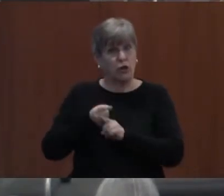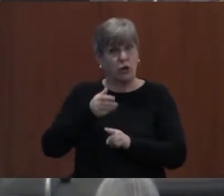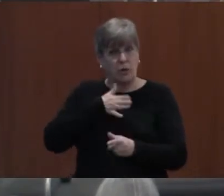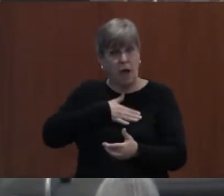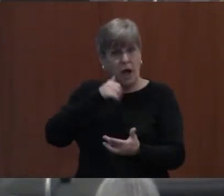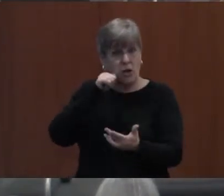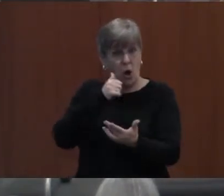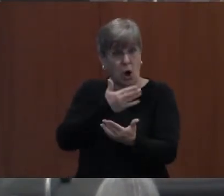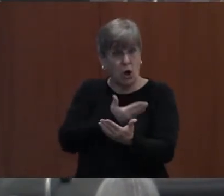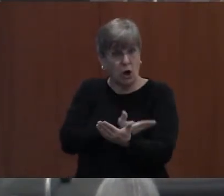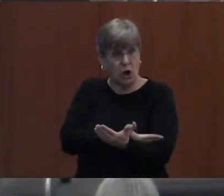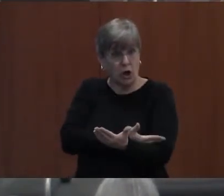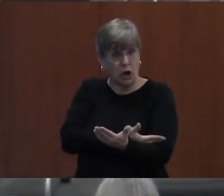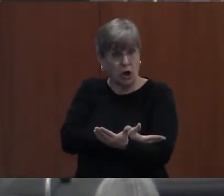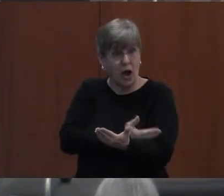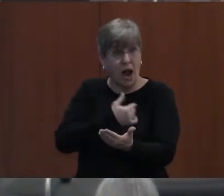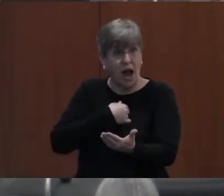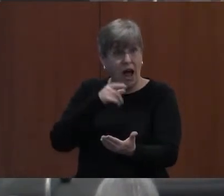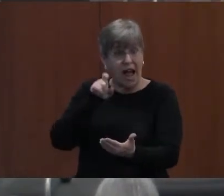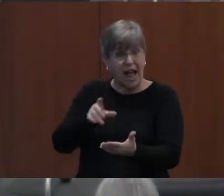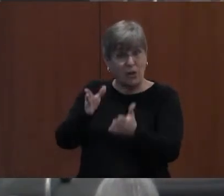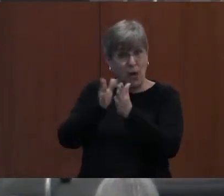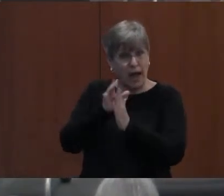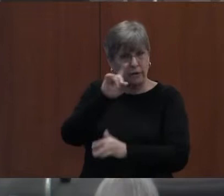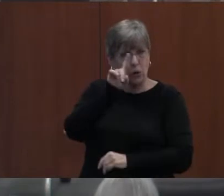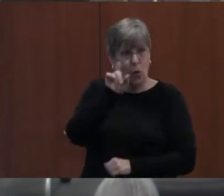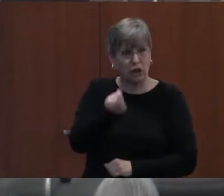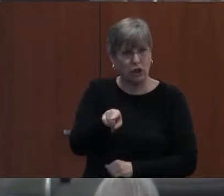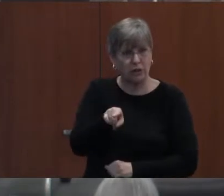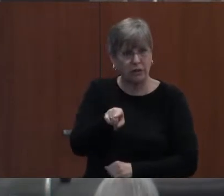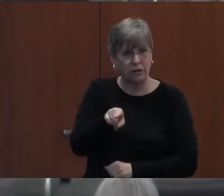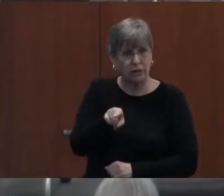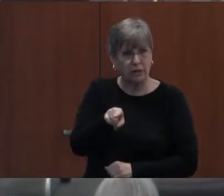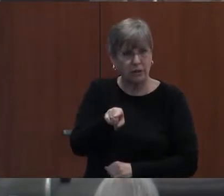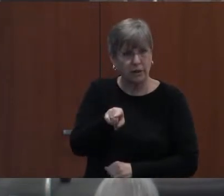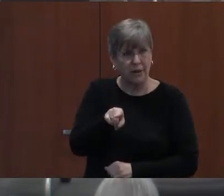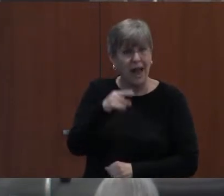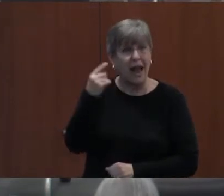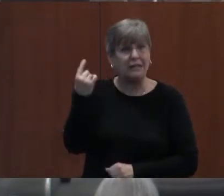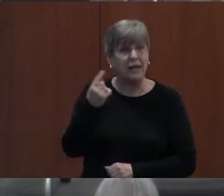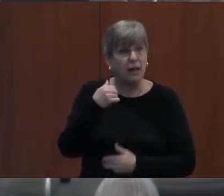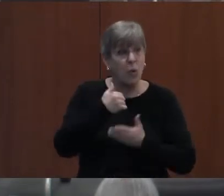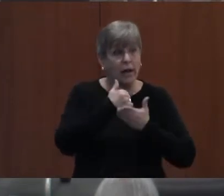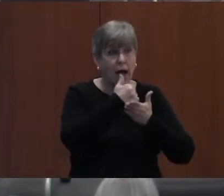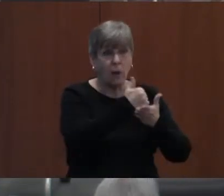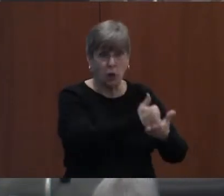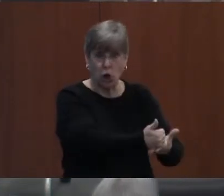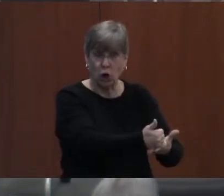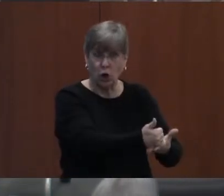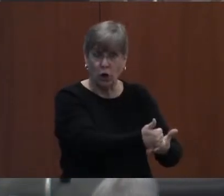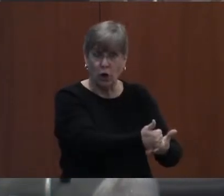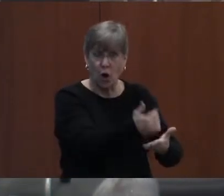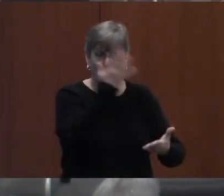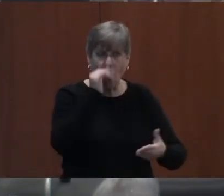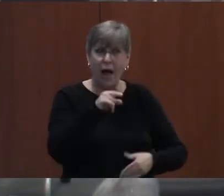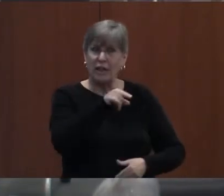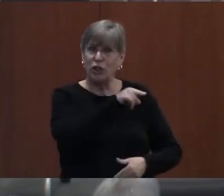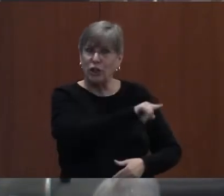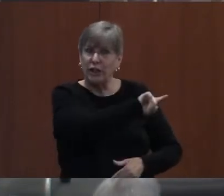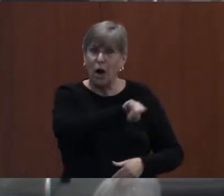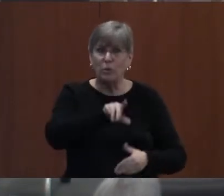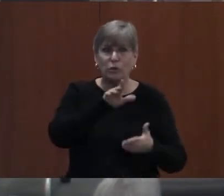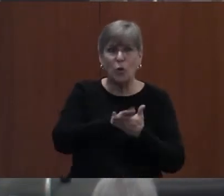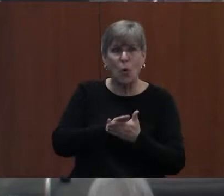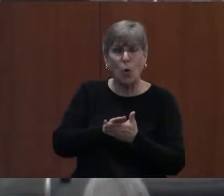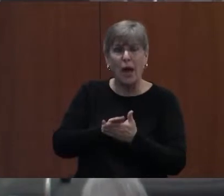daughter, I had to ask the question, has anybody helped her? Why did she come to